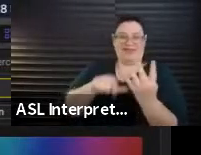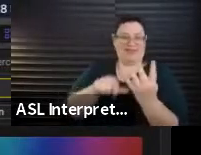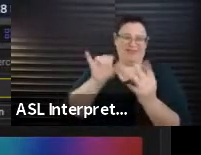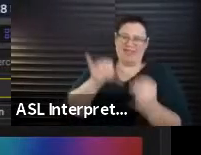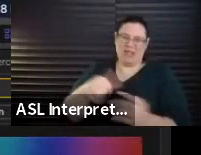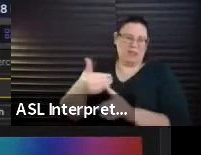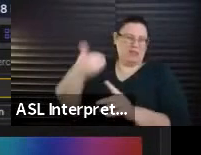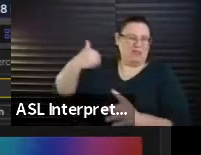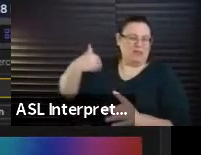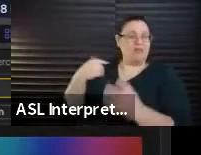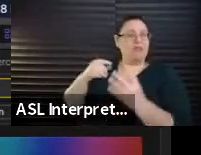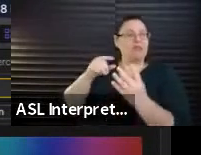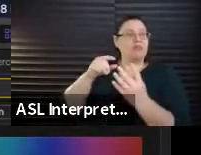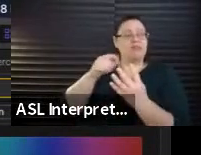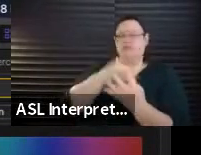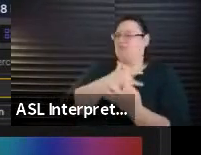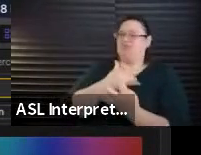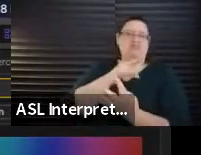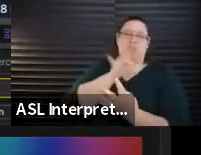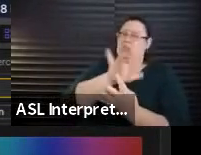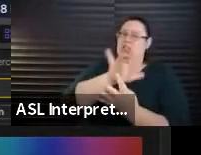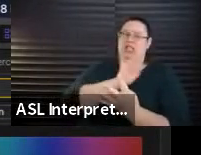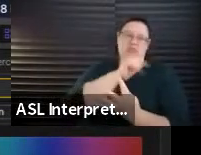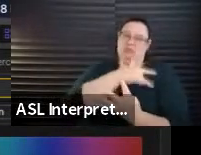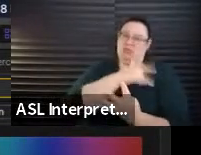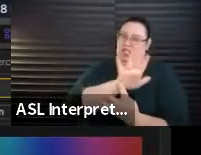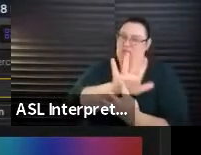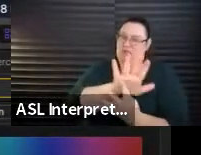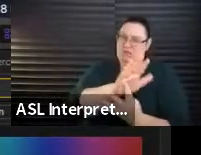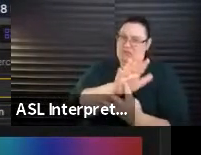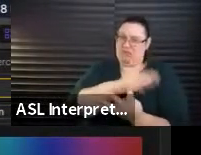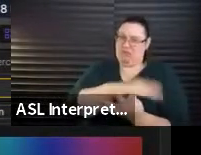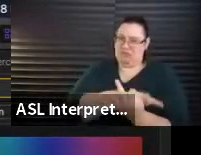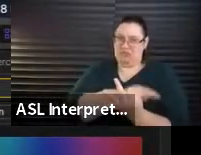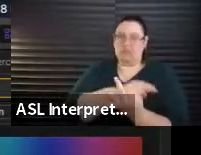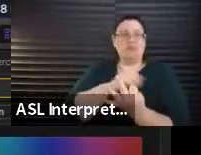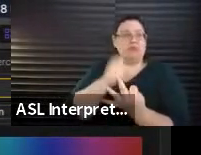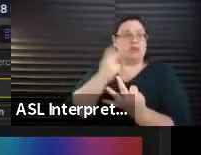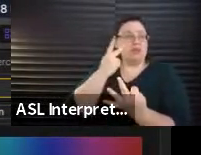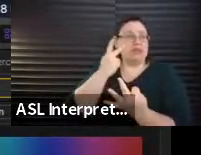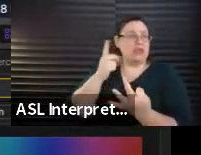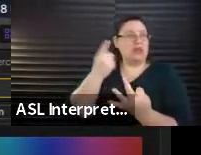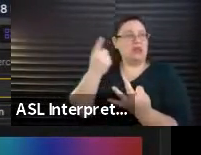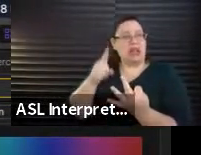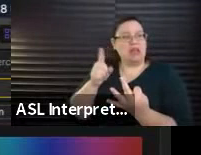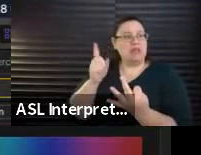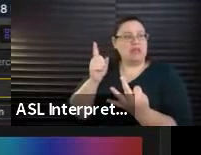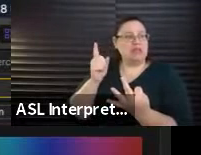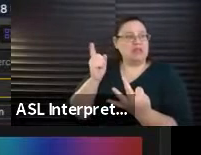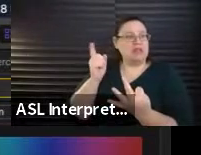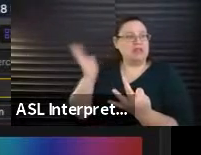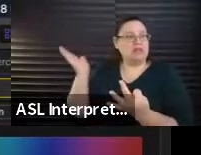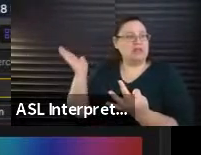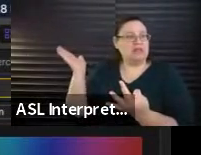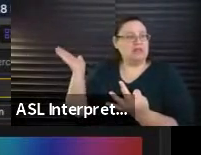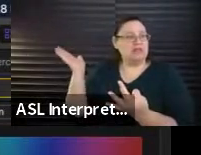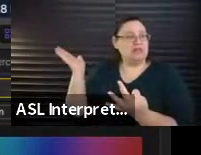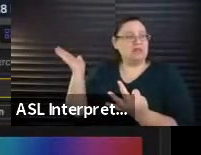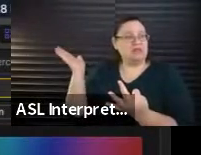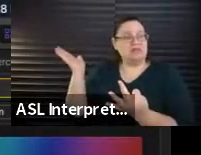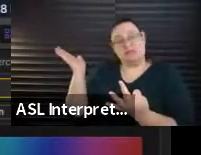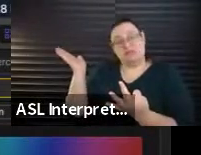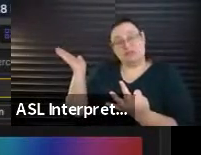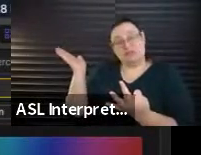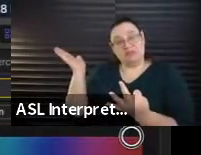won't use the global correction here, but it gives you a good example of what's happening in the color board on the color side. So here, I'm going to add green,